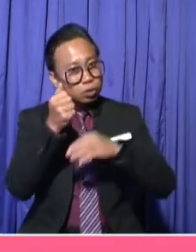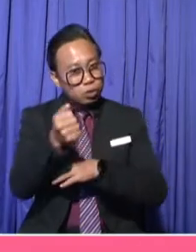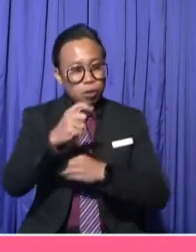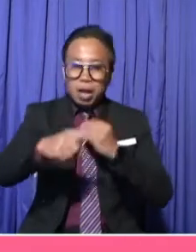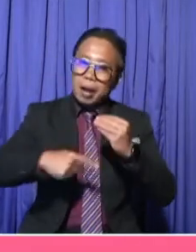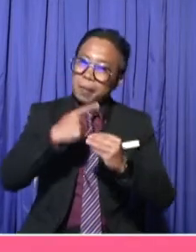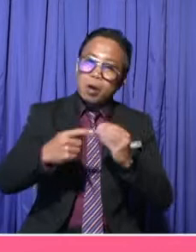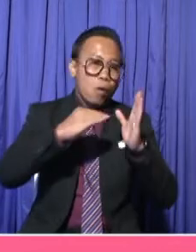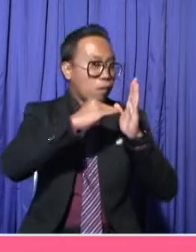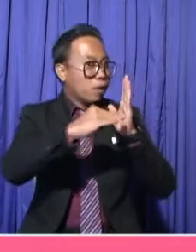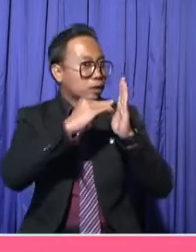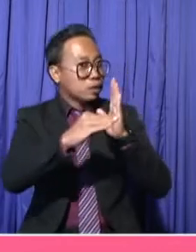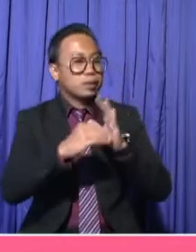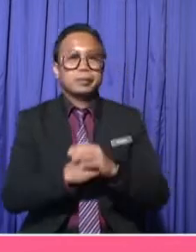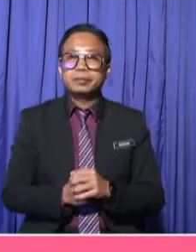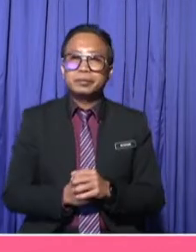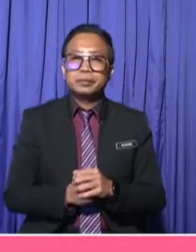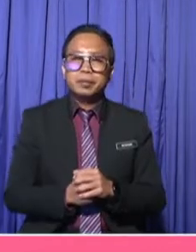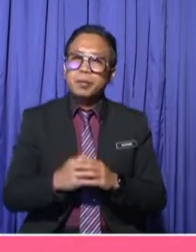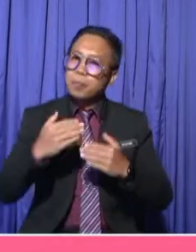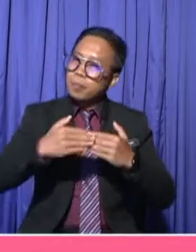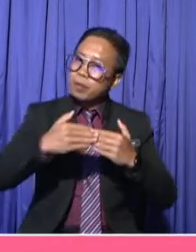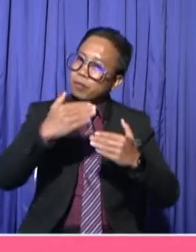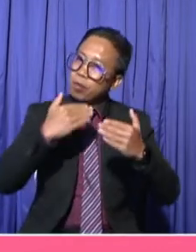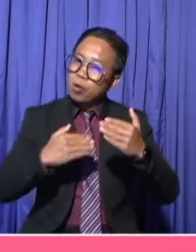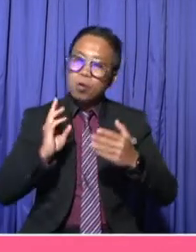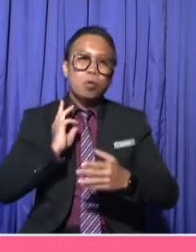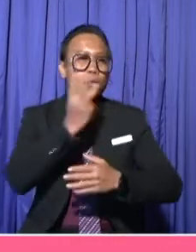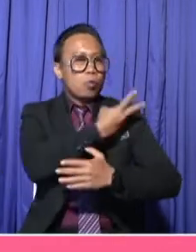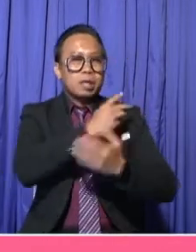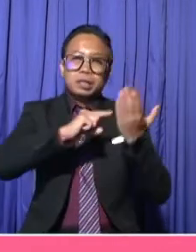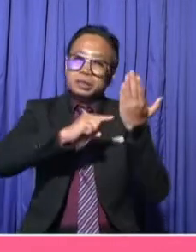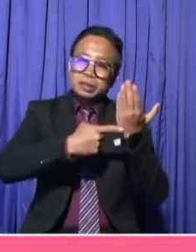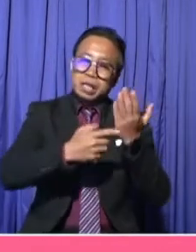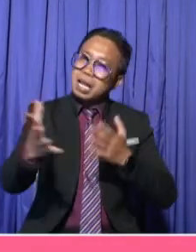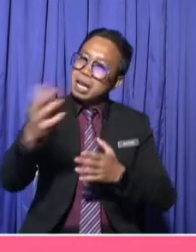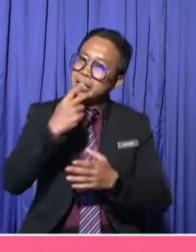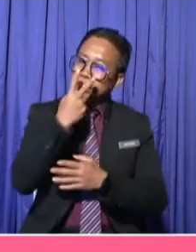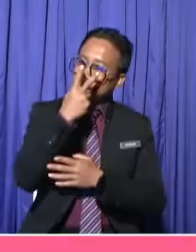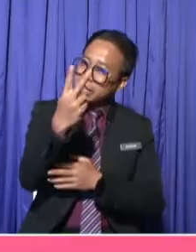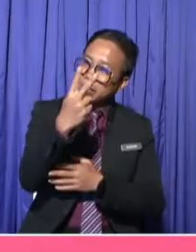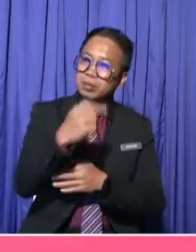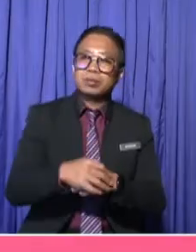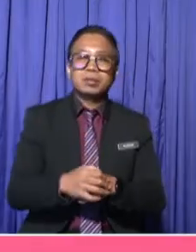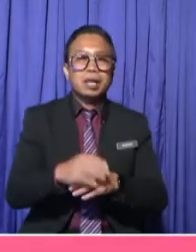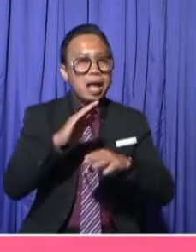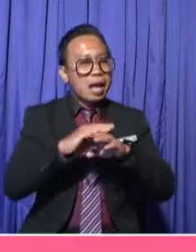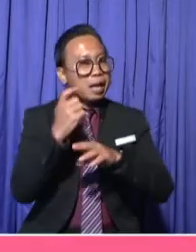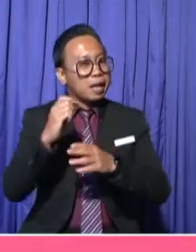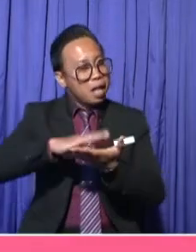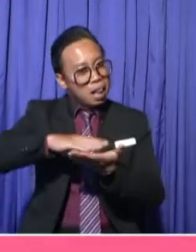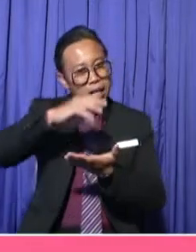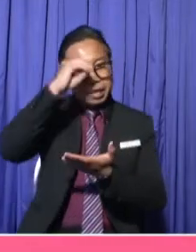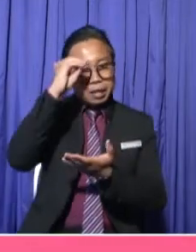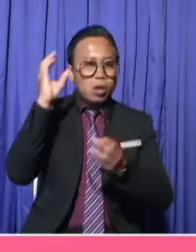about fractions. Before we get started, let's take a look at the learning